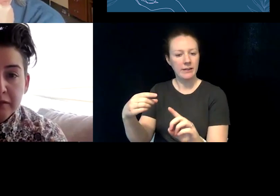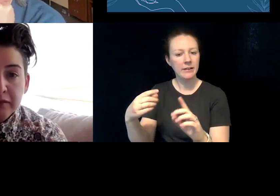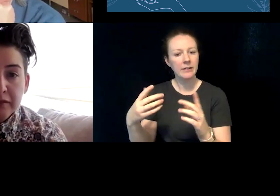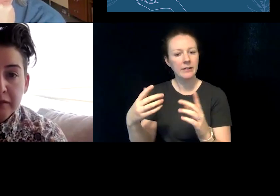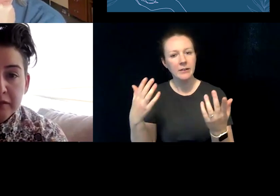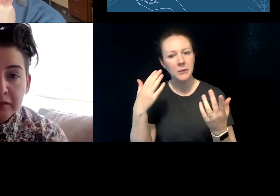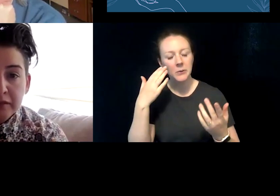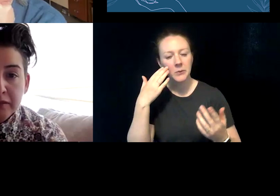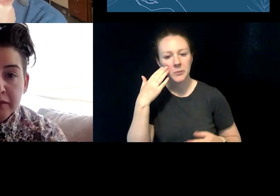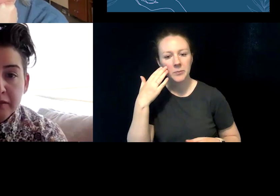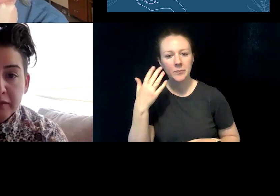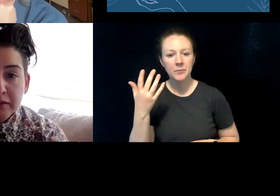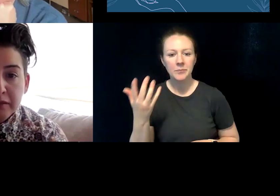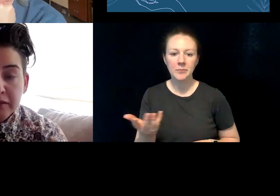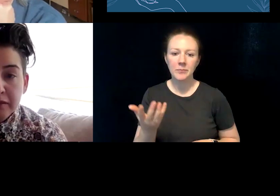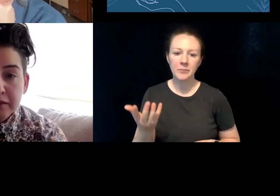it was,